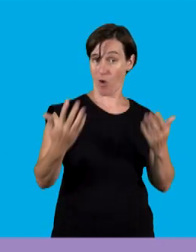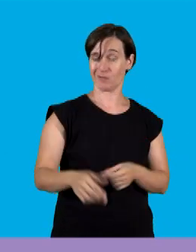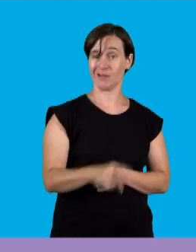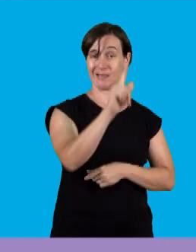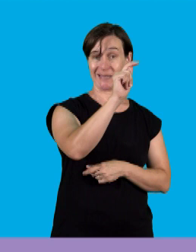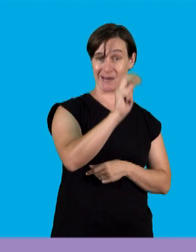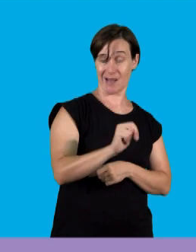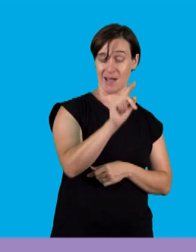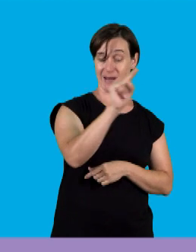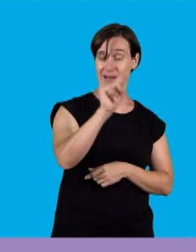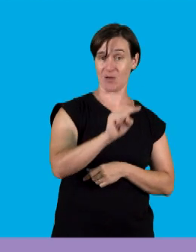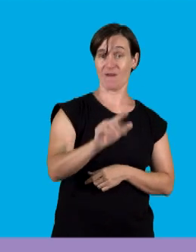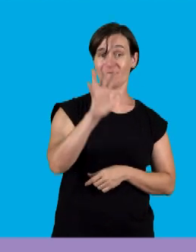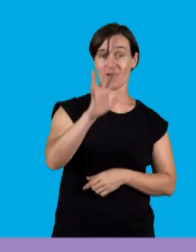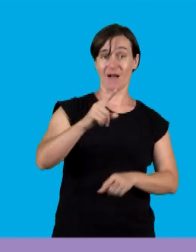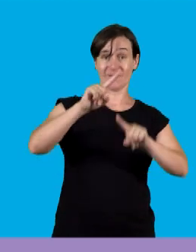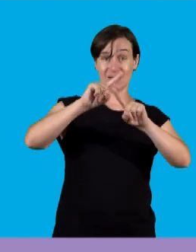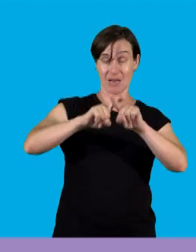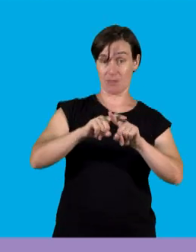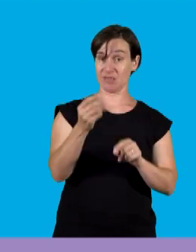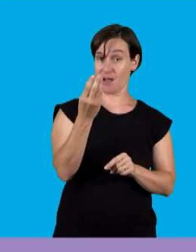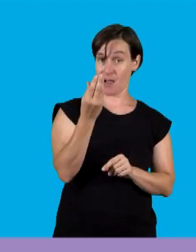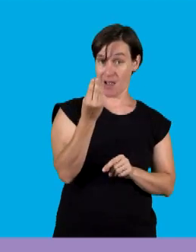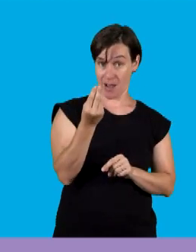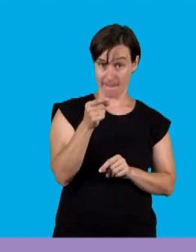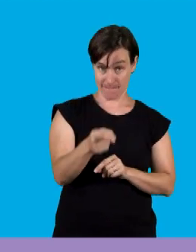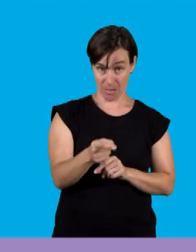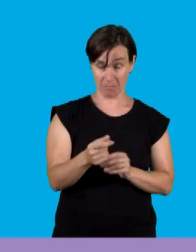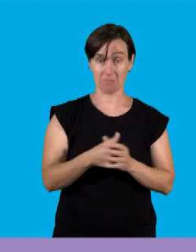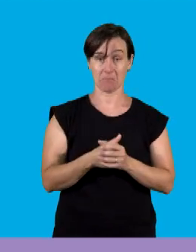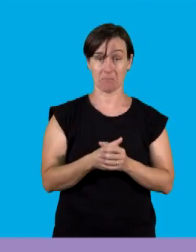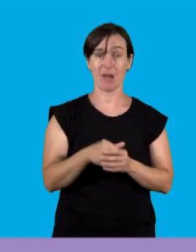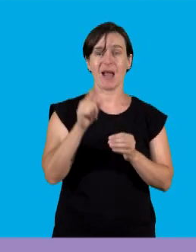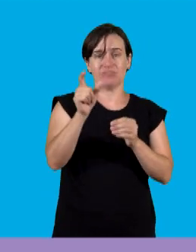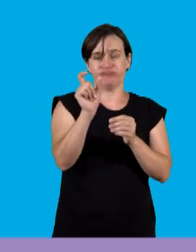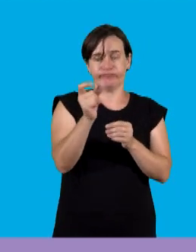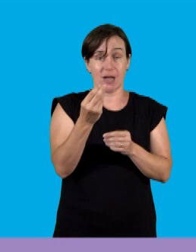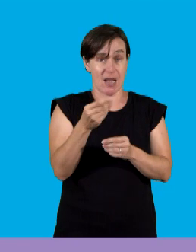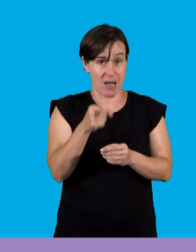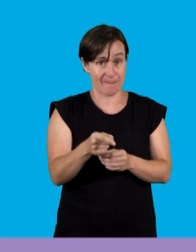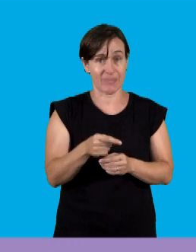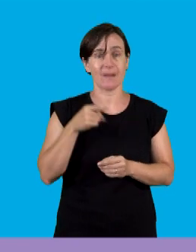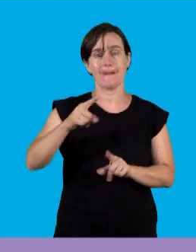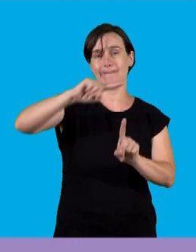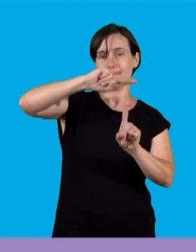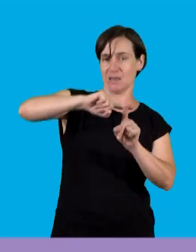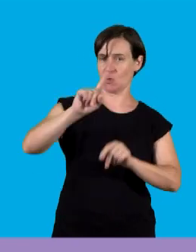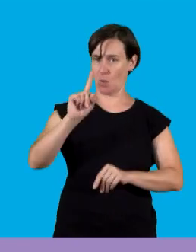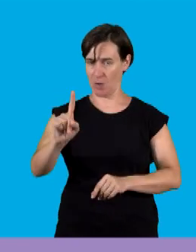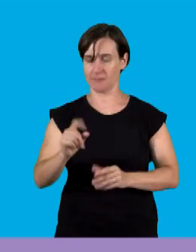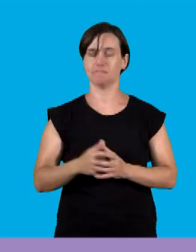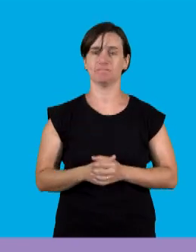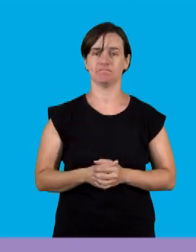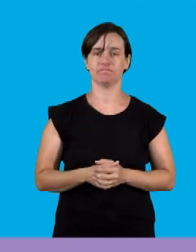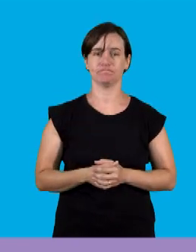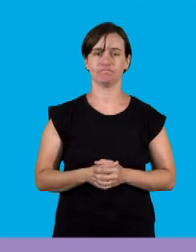constant difference multiplied by the term number, and from there we are going to add